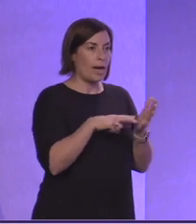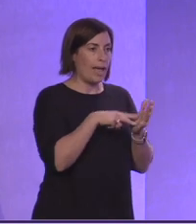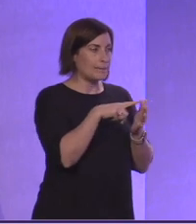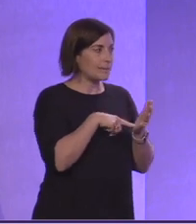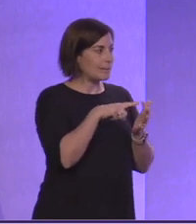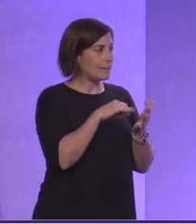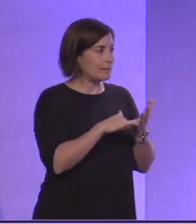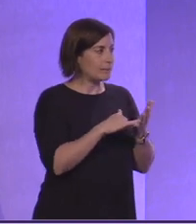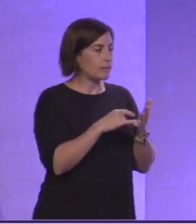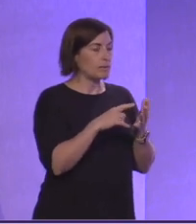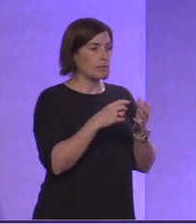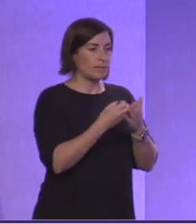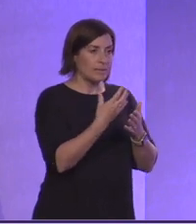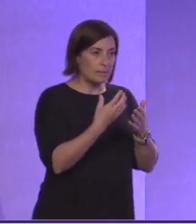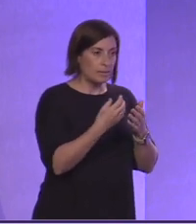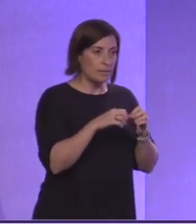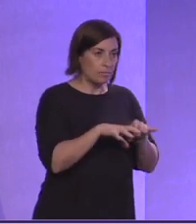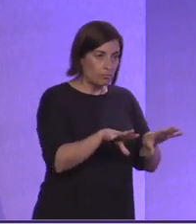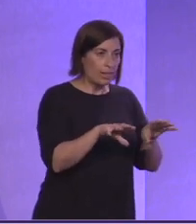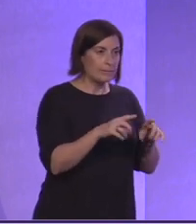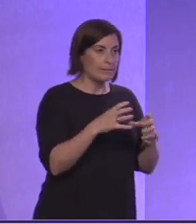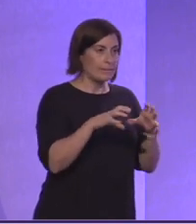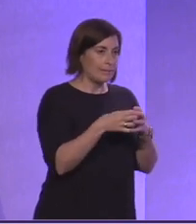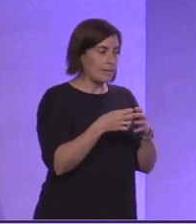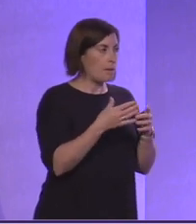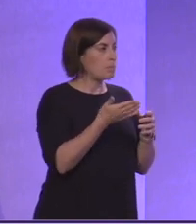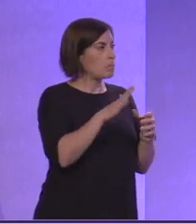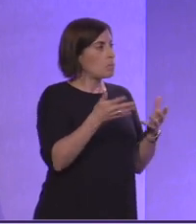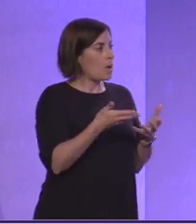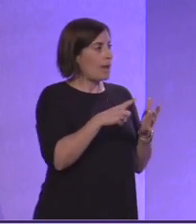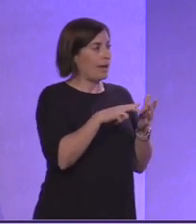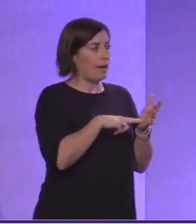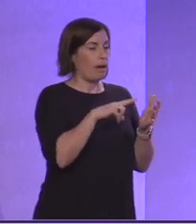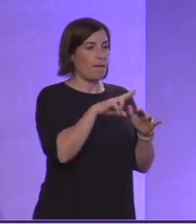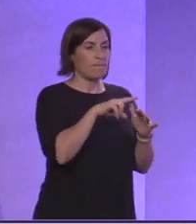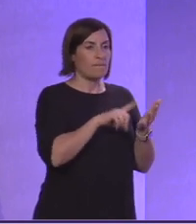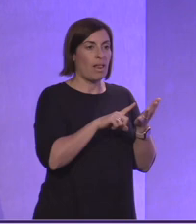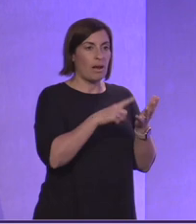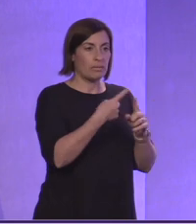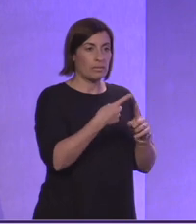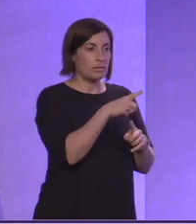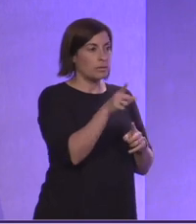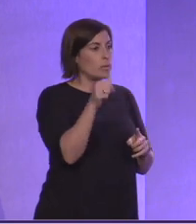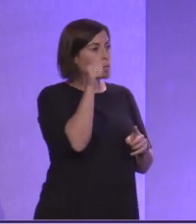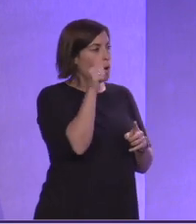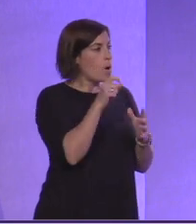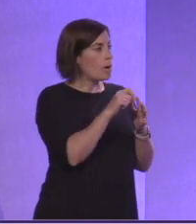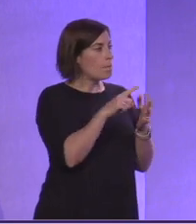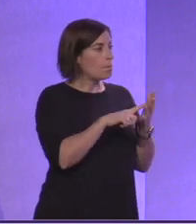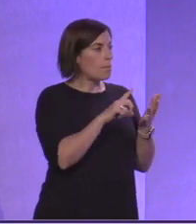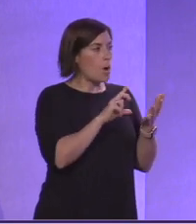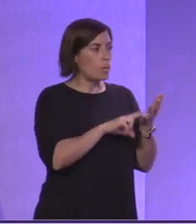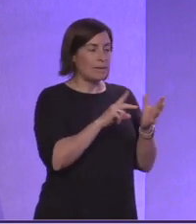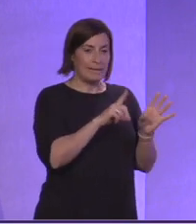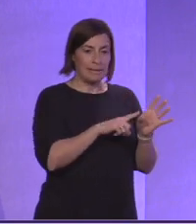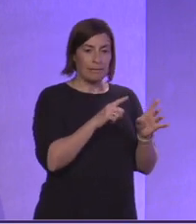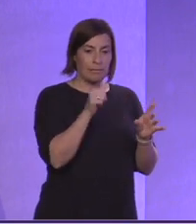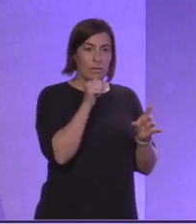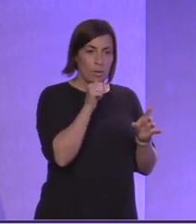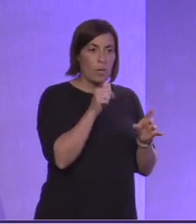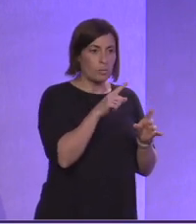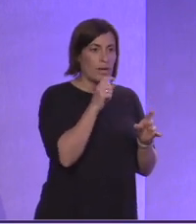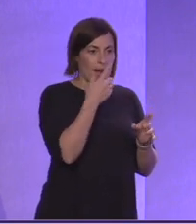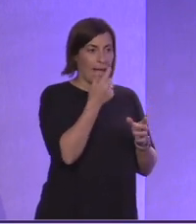Scottish, if you hadn't noticed, and I love to esoteric programming languages. So if anyone here is familiar with Pony, then I would love to have a chat with you later because it's my current